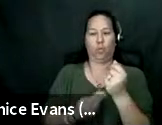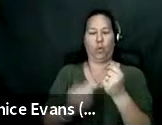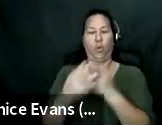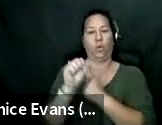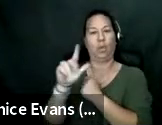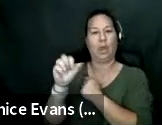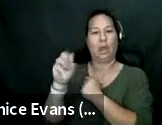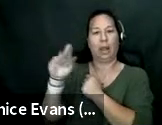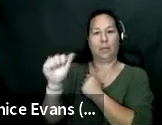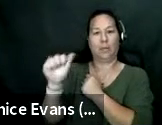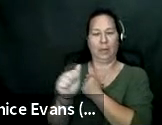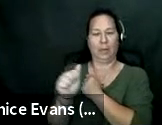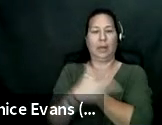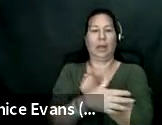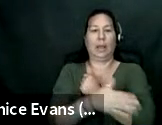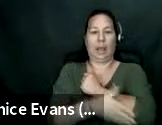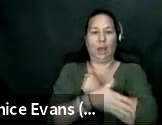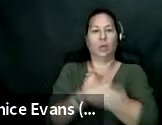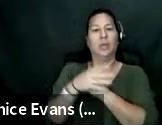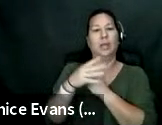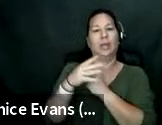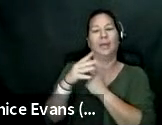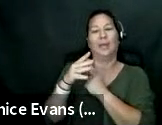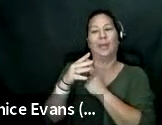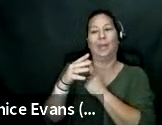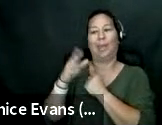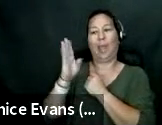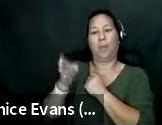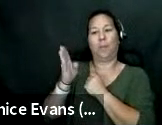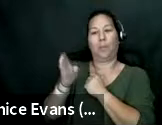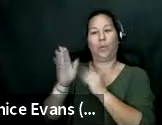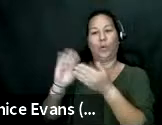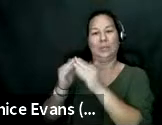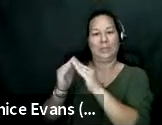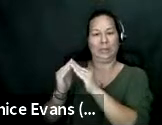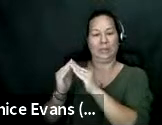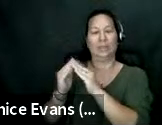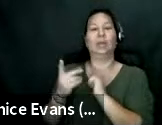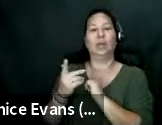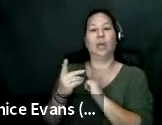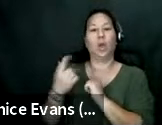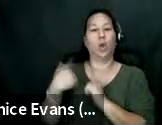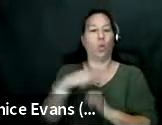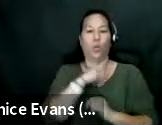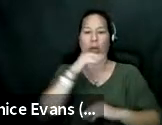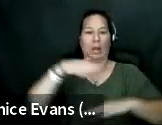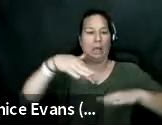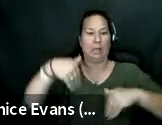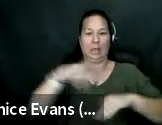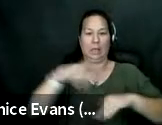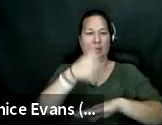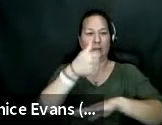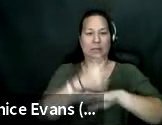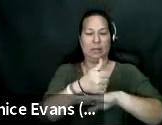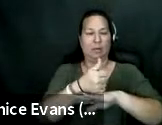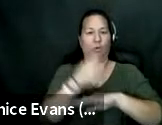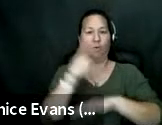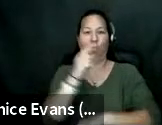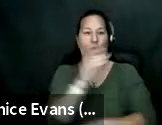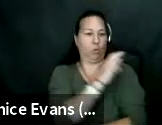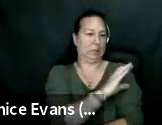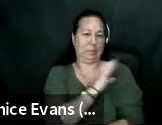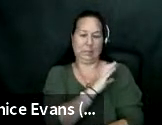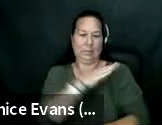point, we may not be setting up mass vaccination clinics for the